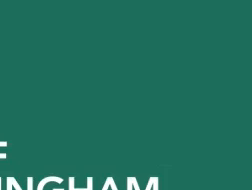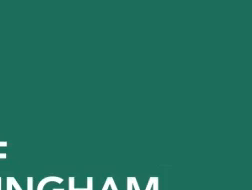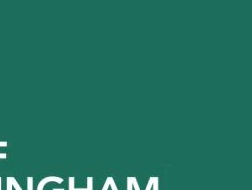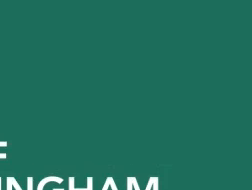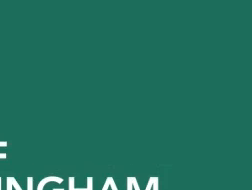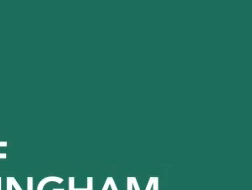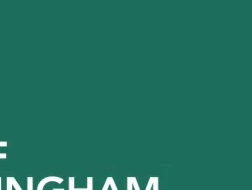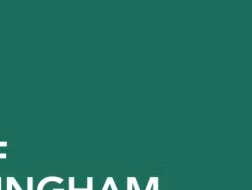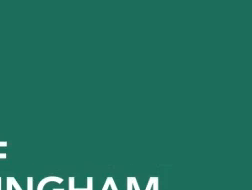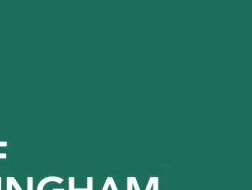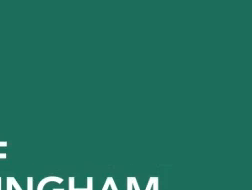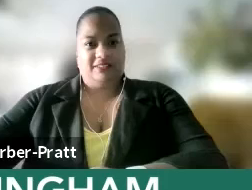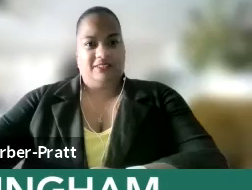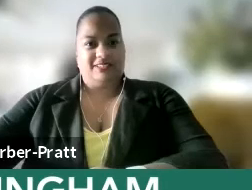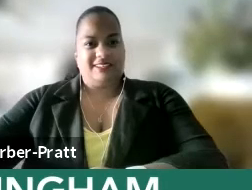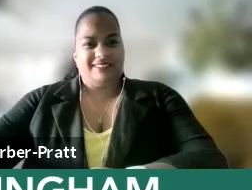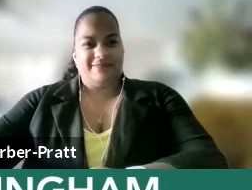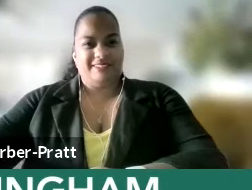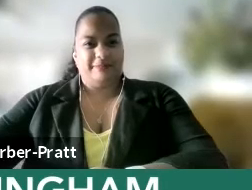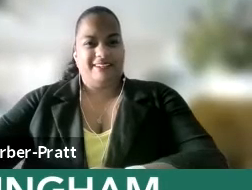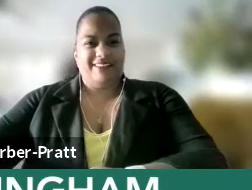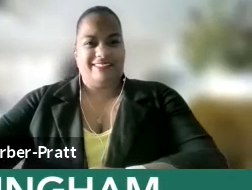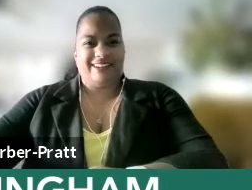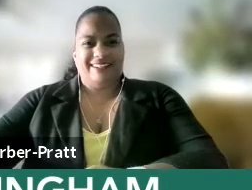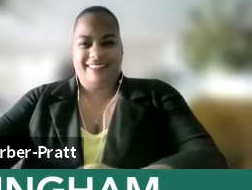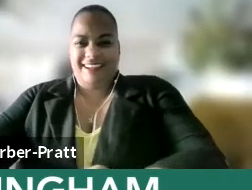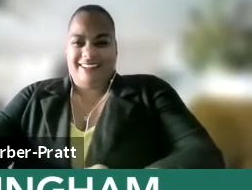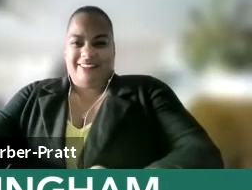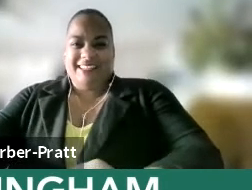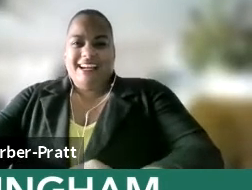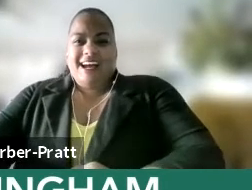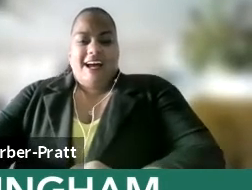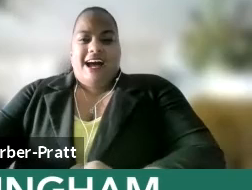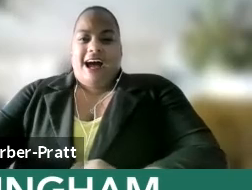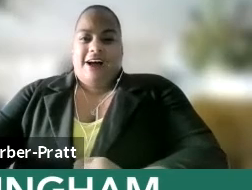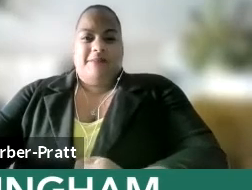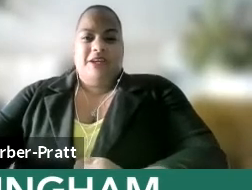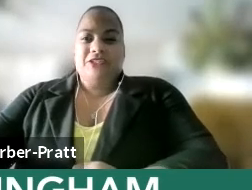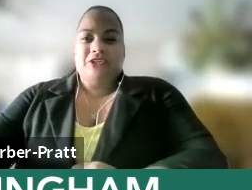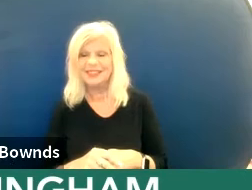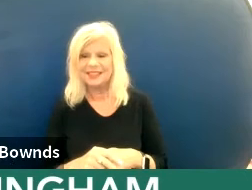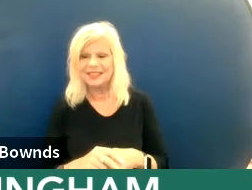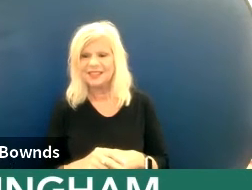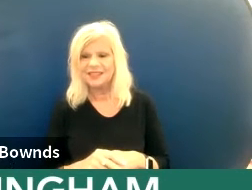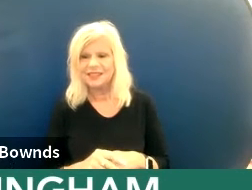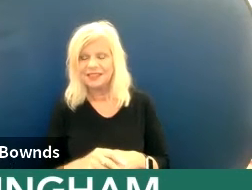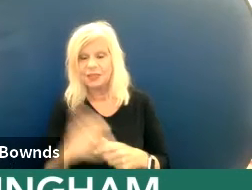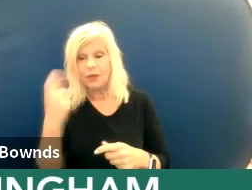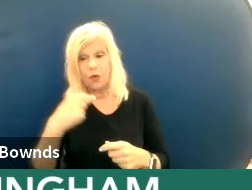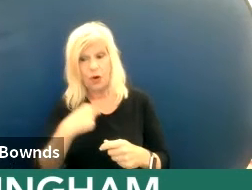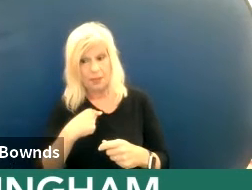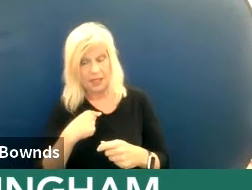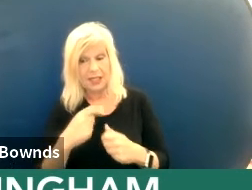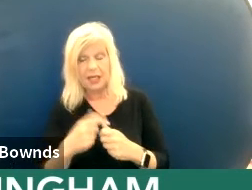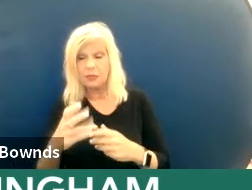Okay, it looks like interpreter is pinned now. Great, thank you. So for me, as I was